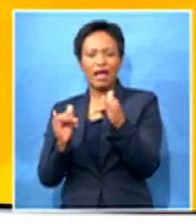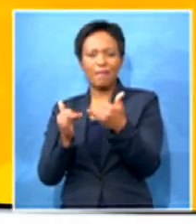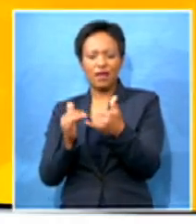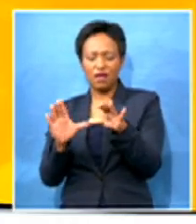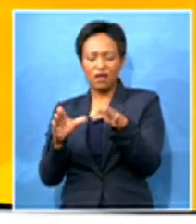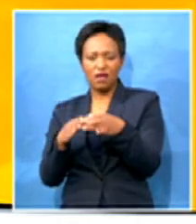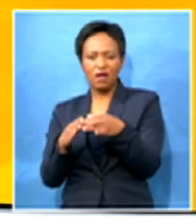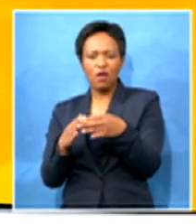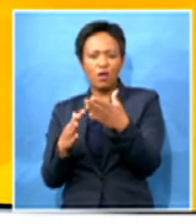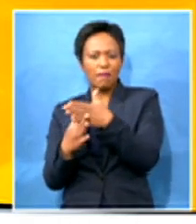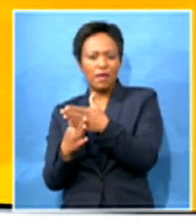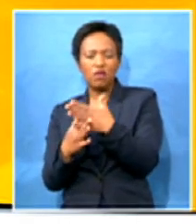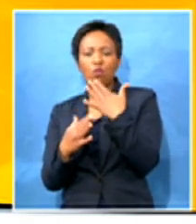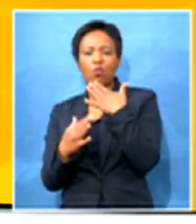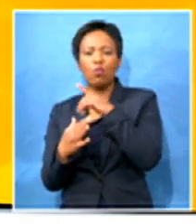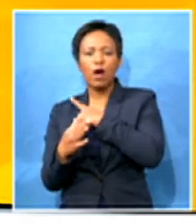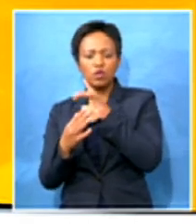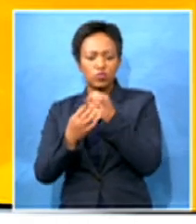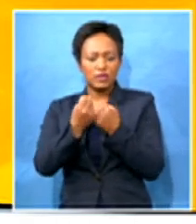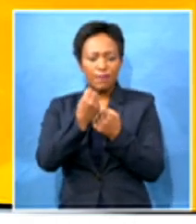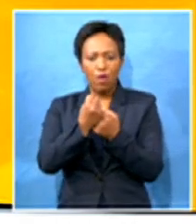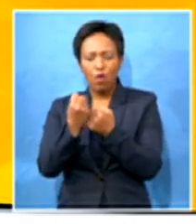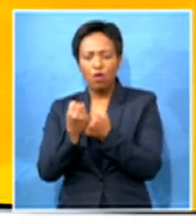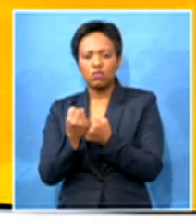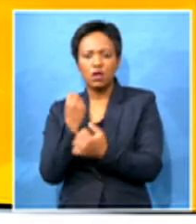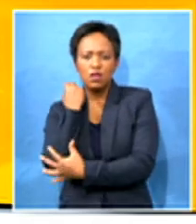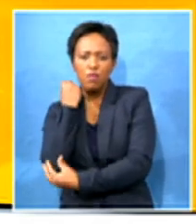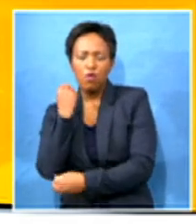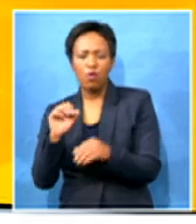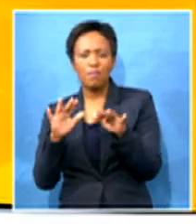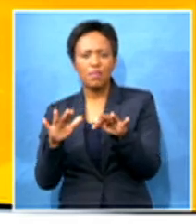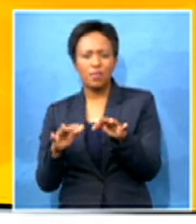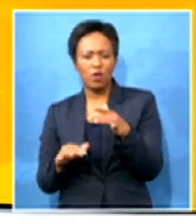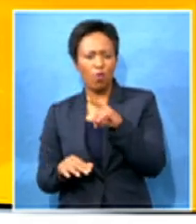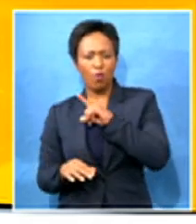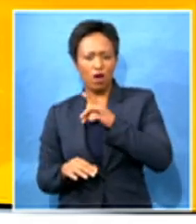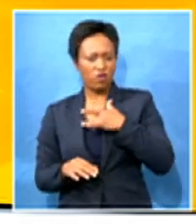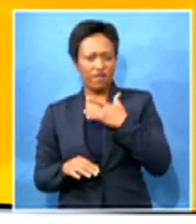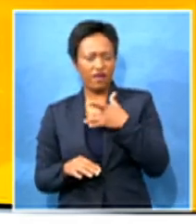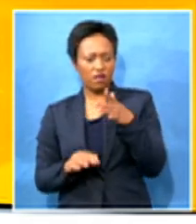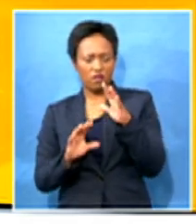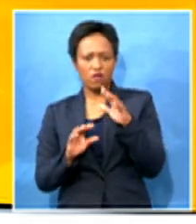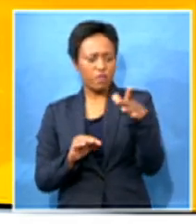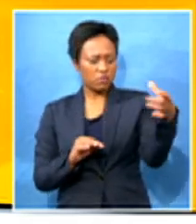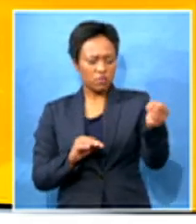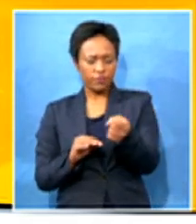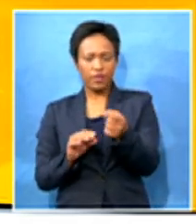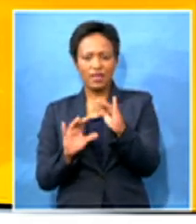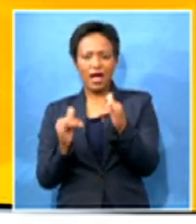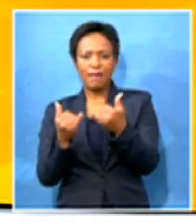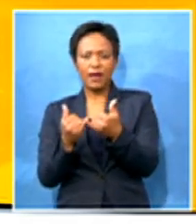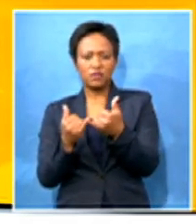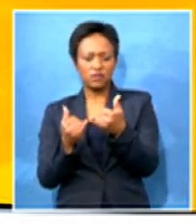know, relief for poor and needy people? Why could your department not liaise